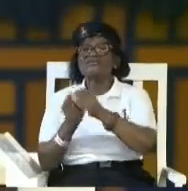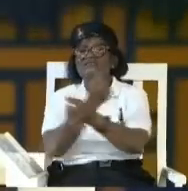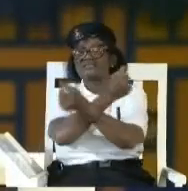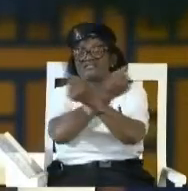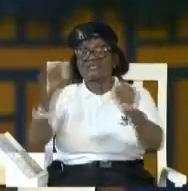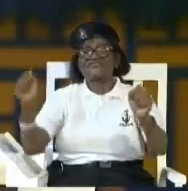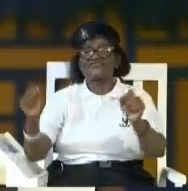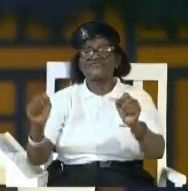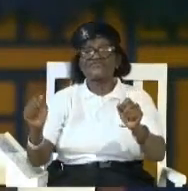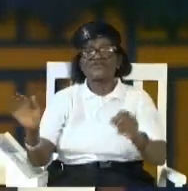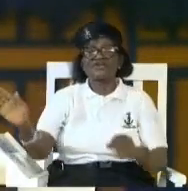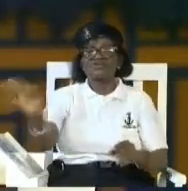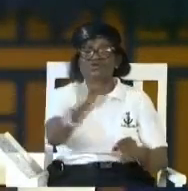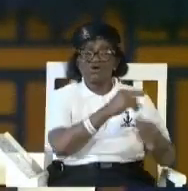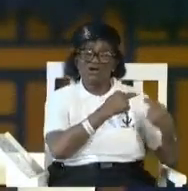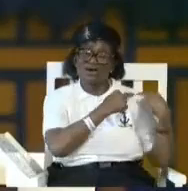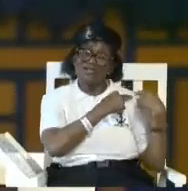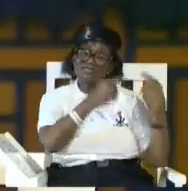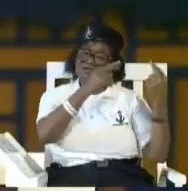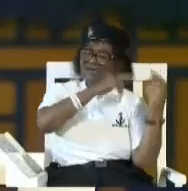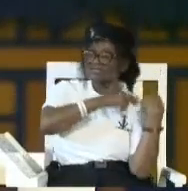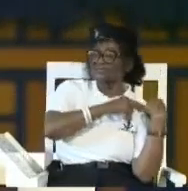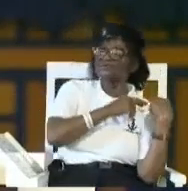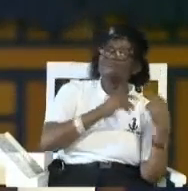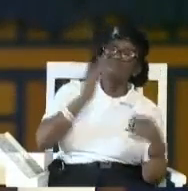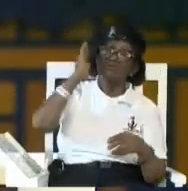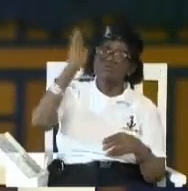Your responsibilities will change.